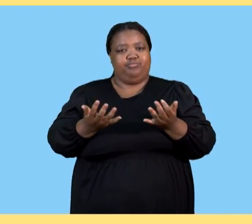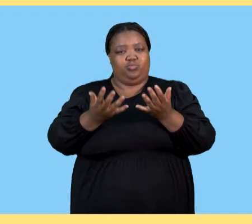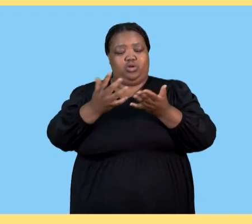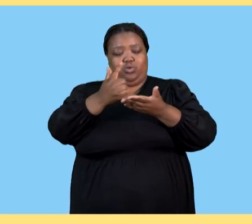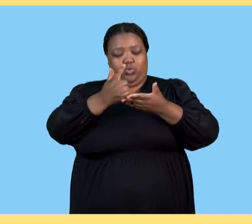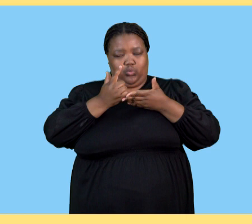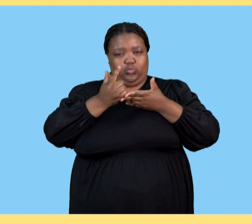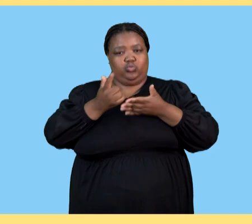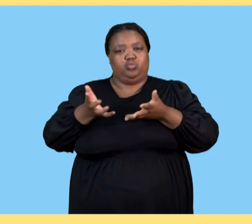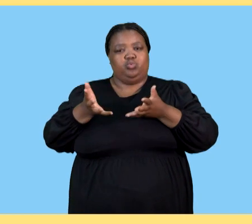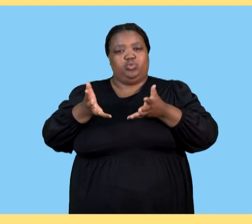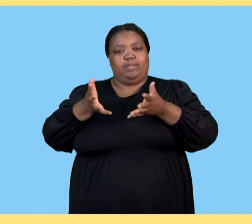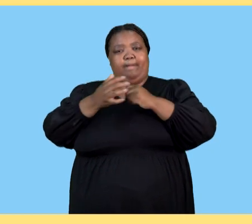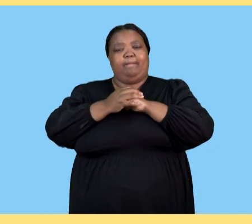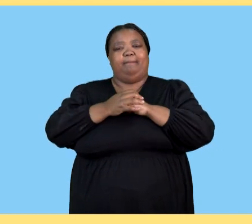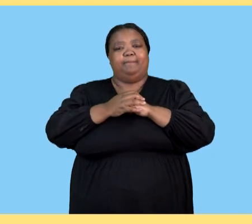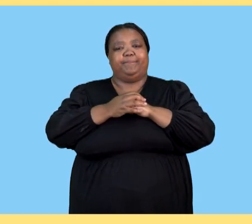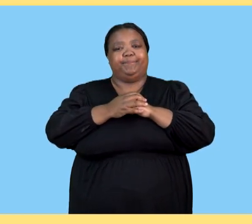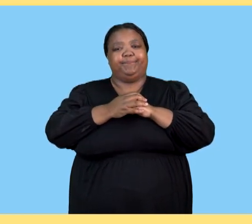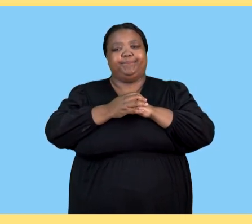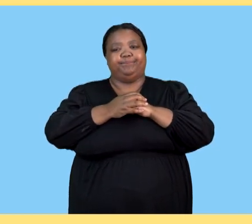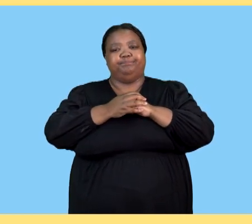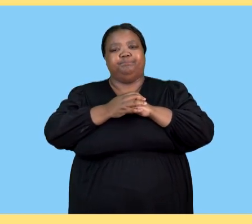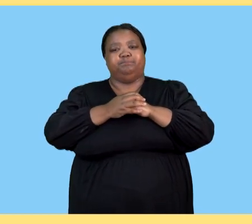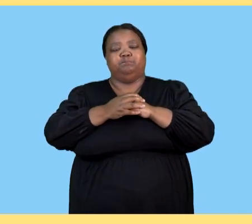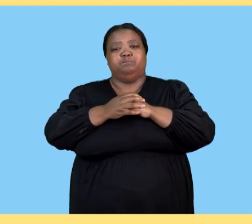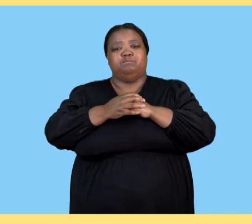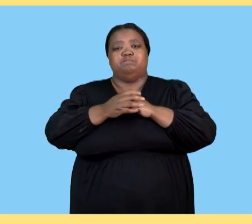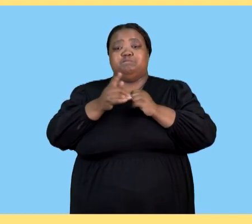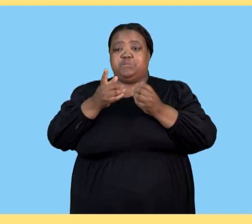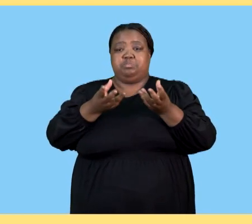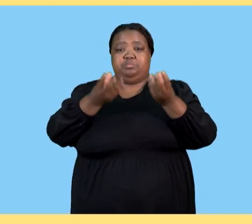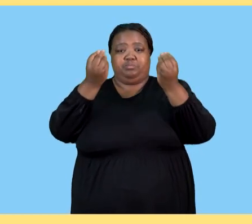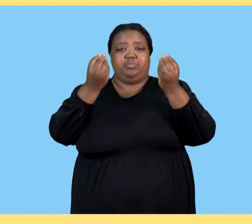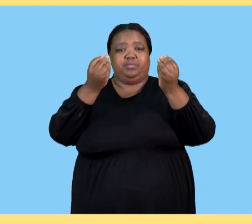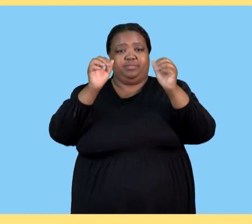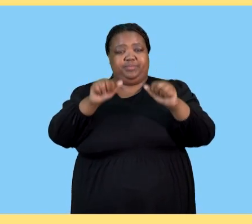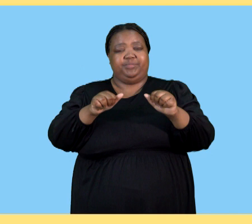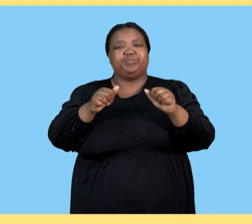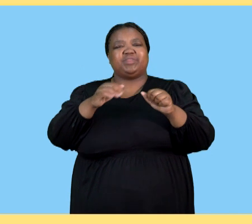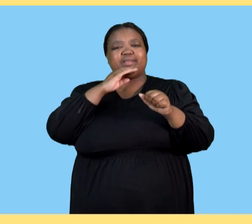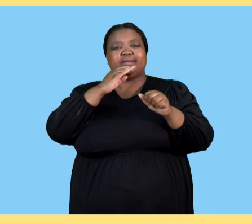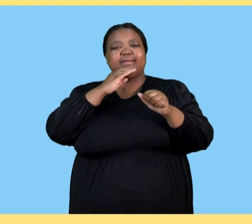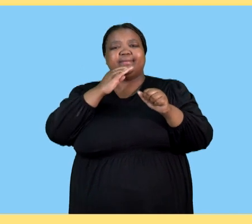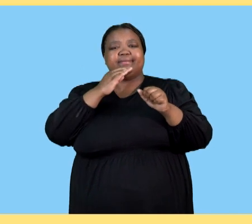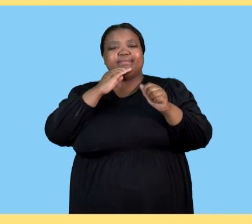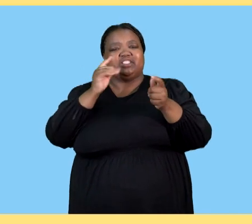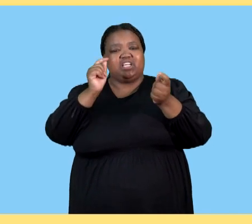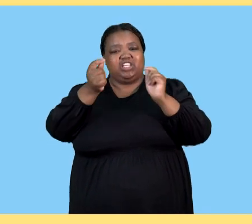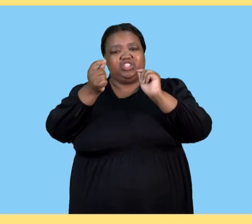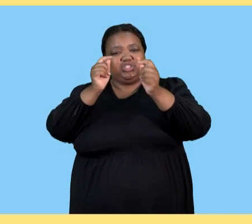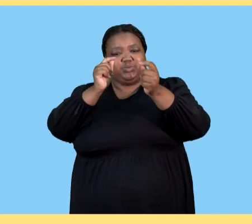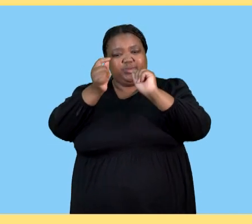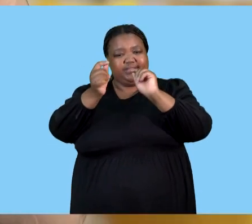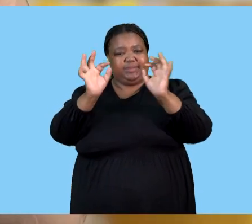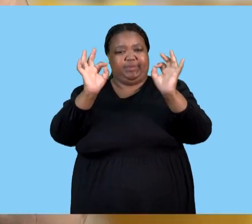current portion of your loan. Once you have that, my dear learners, then you have